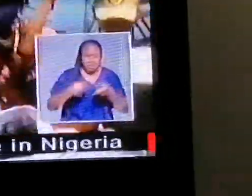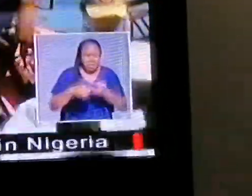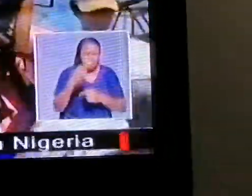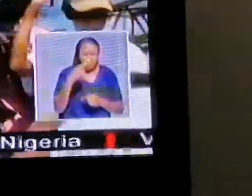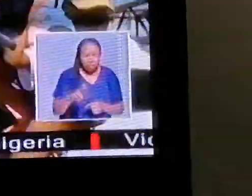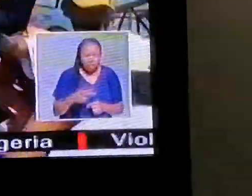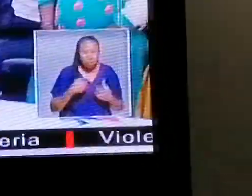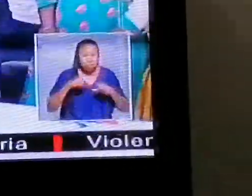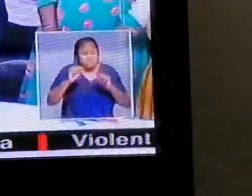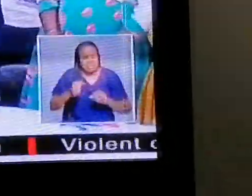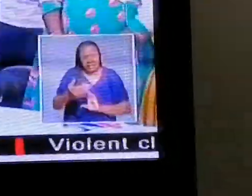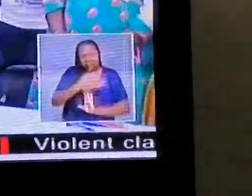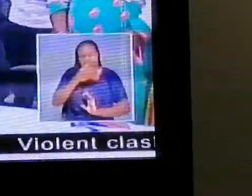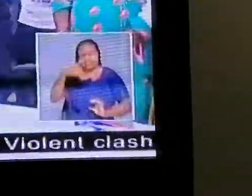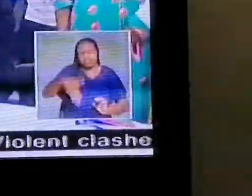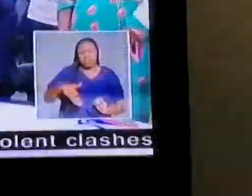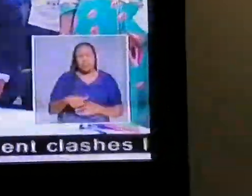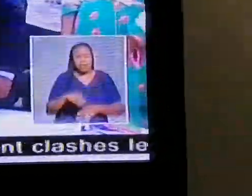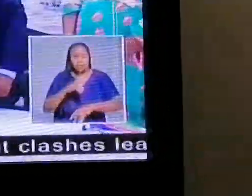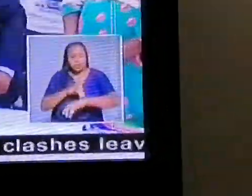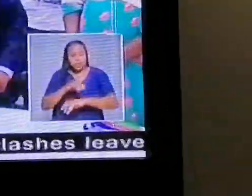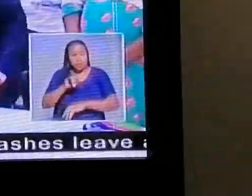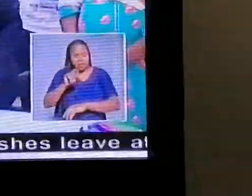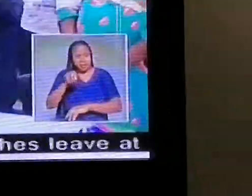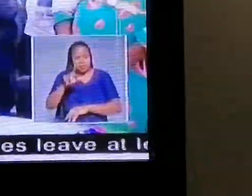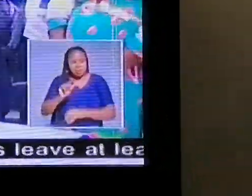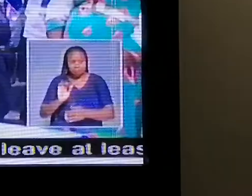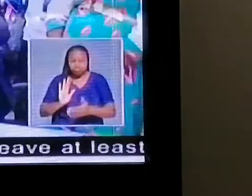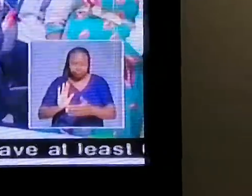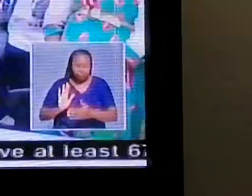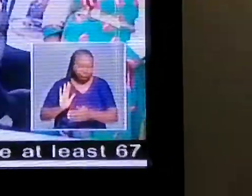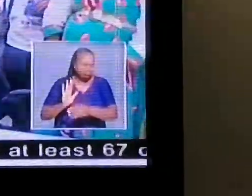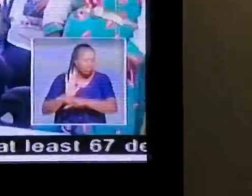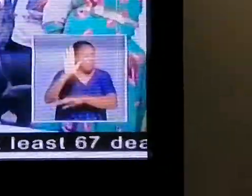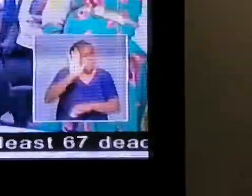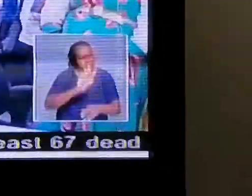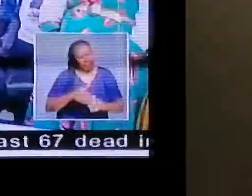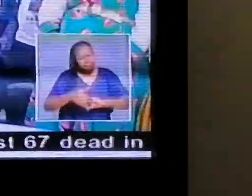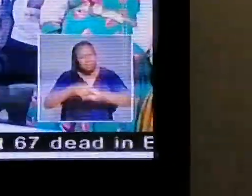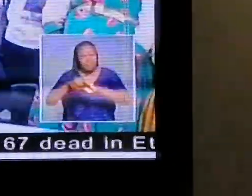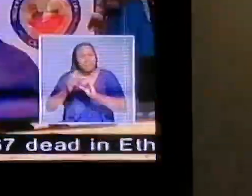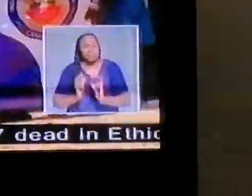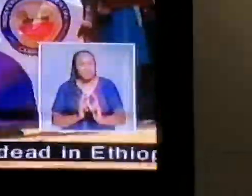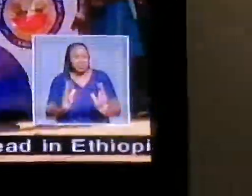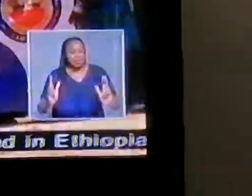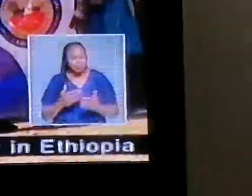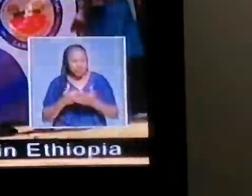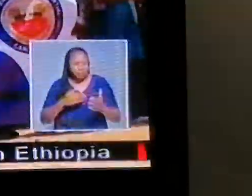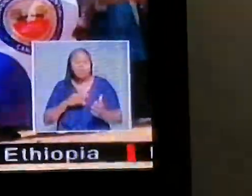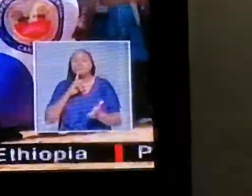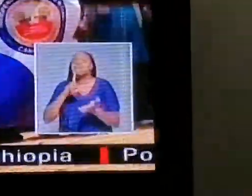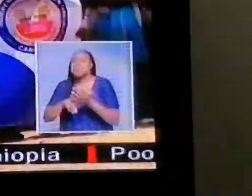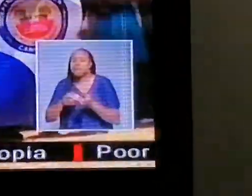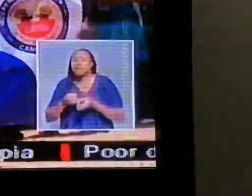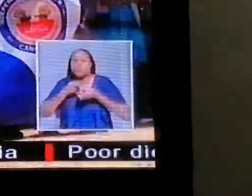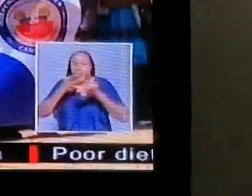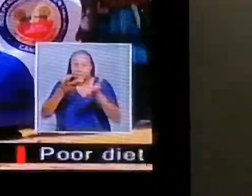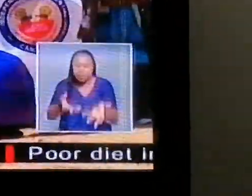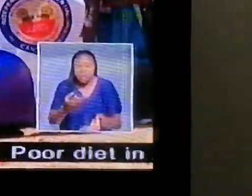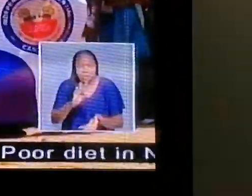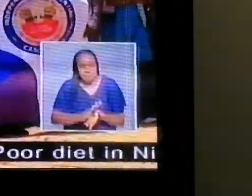must save it, while Dr. Itula was sharing handshakes with the crowd before telling them his promises once